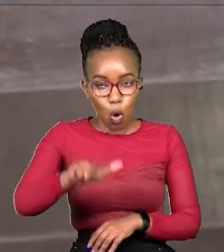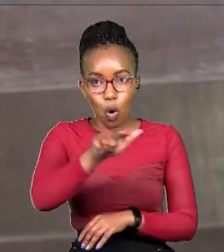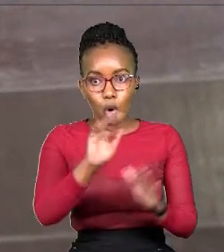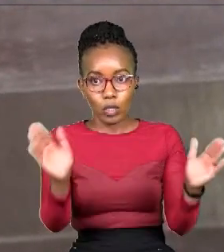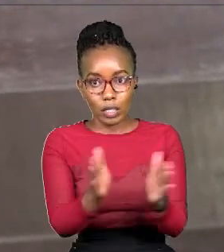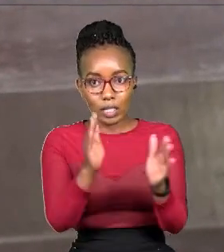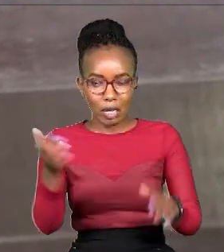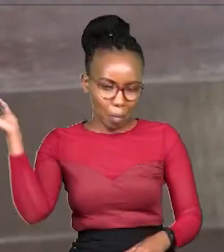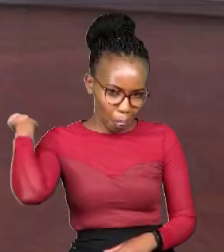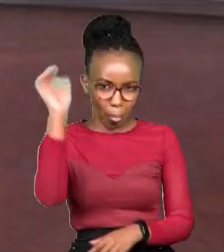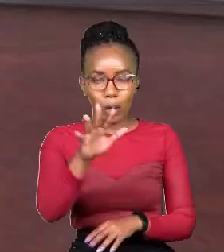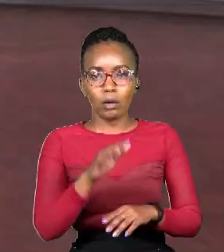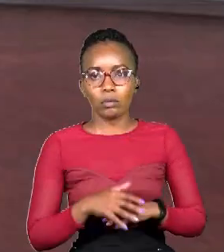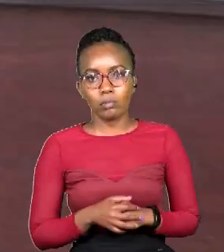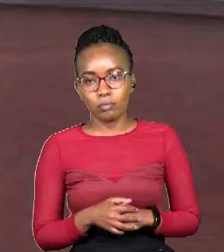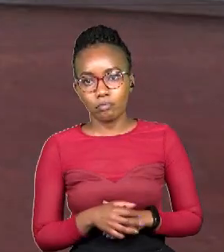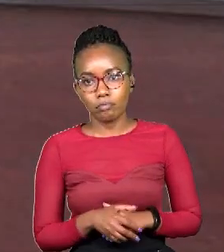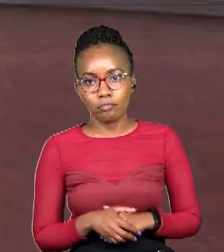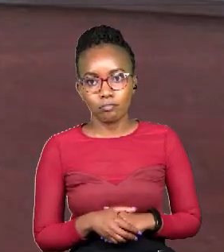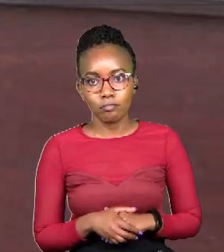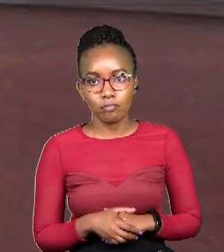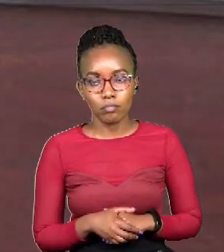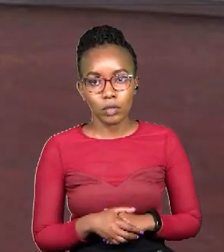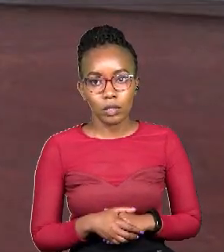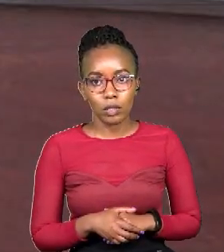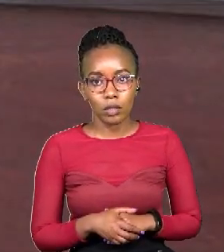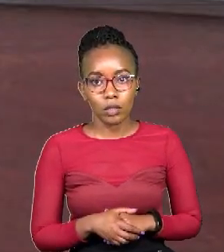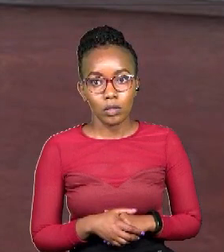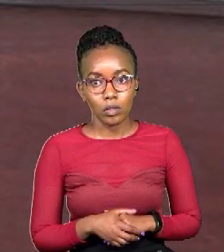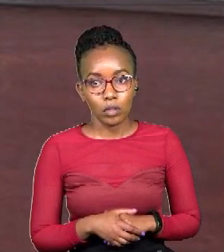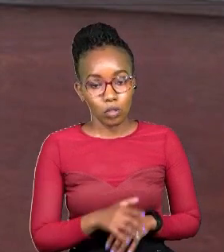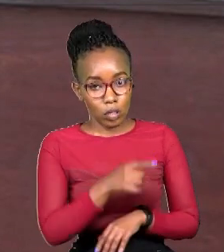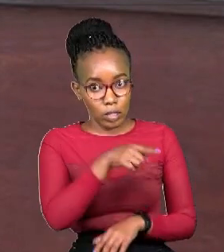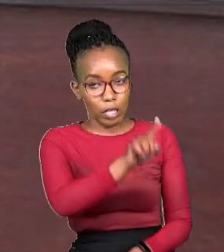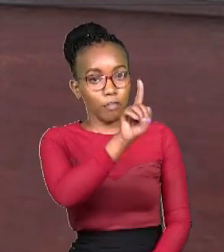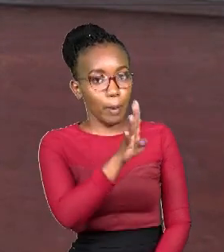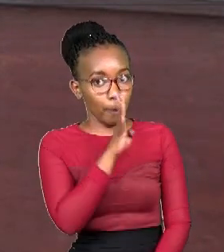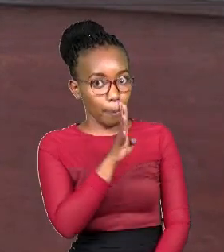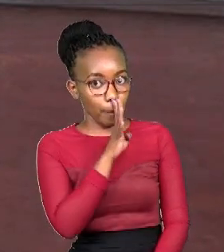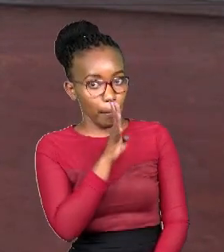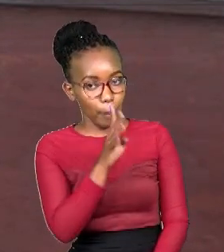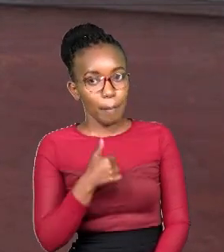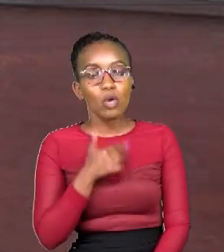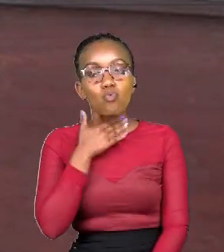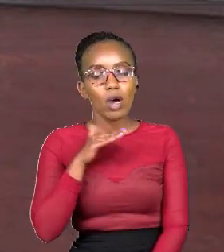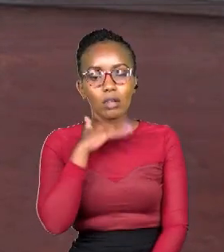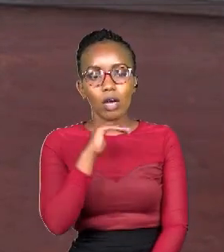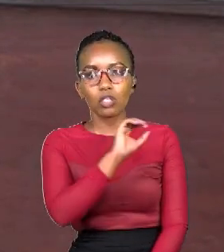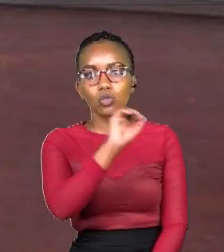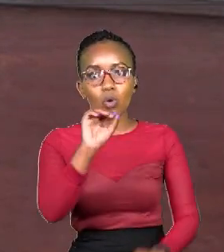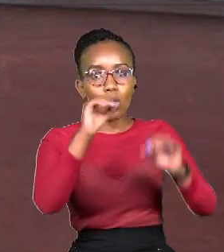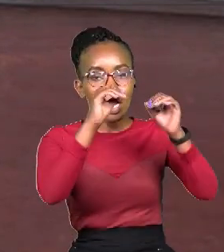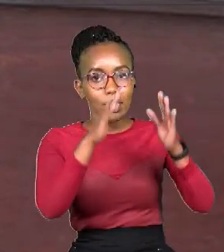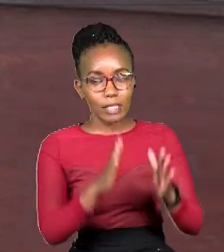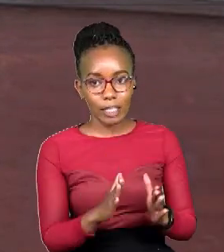plastic chair. Sheria ama bila sababu zozote uliweza kutamka maneno haya. Mimi sitaki kufa kama mwalimu